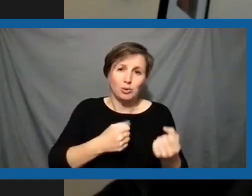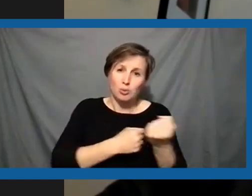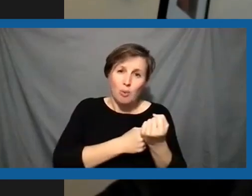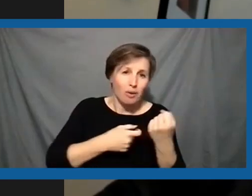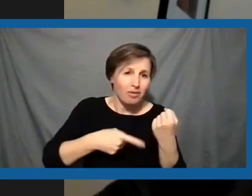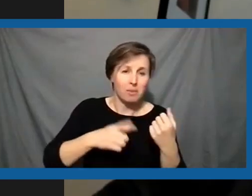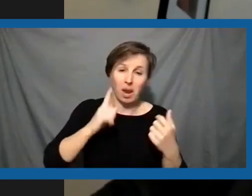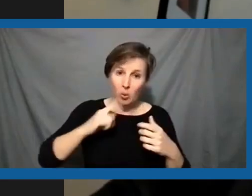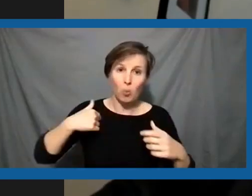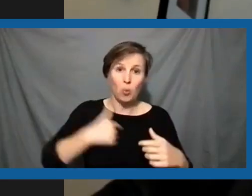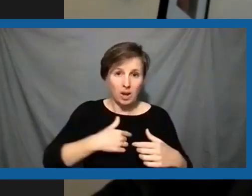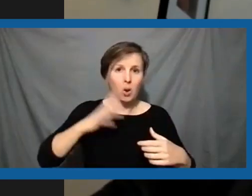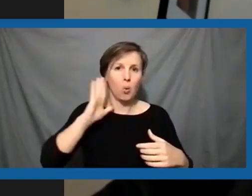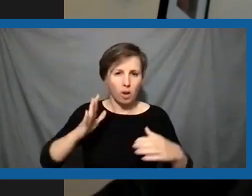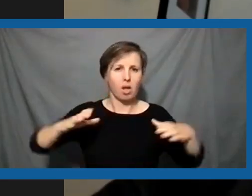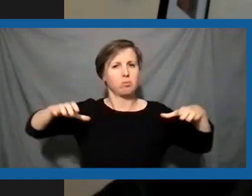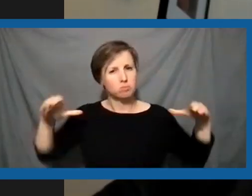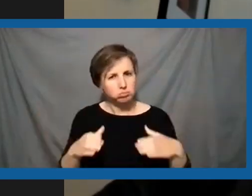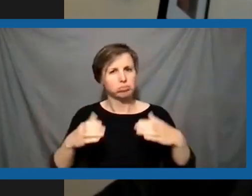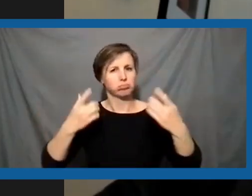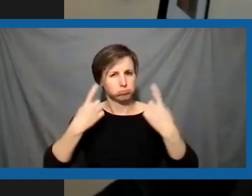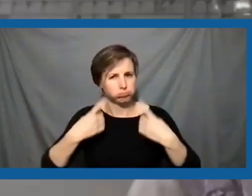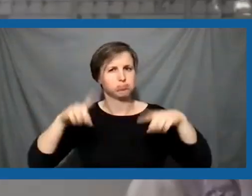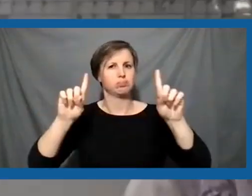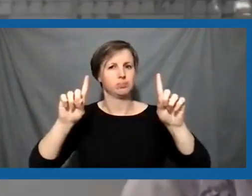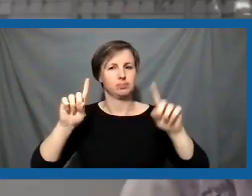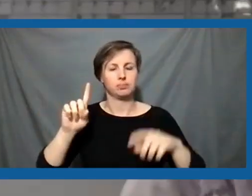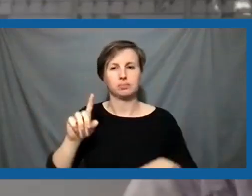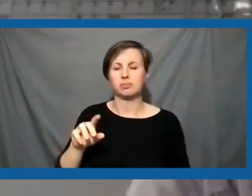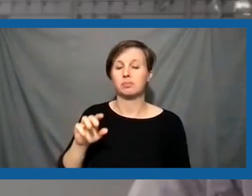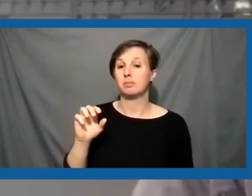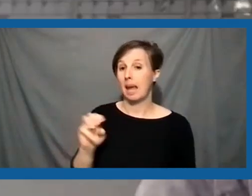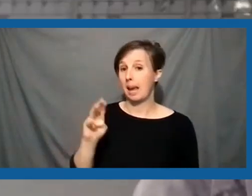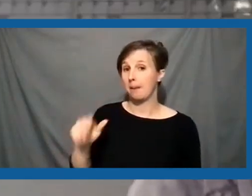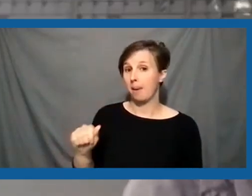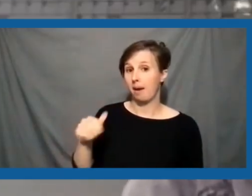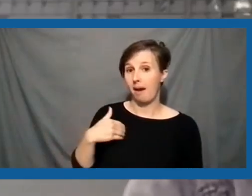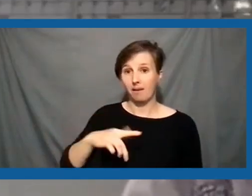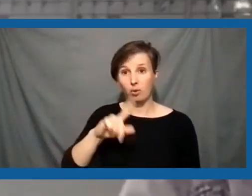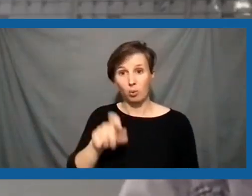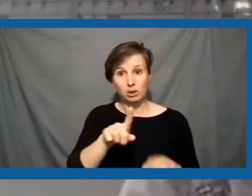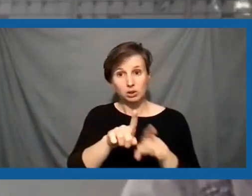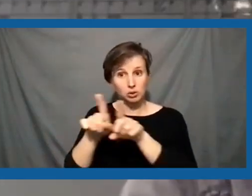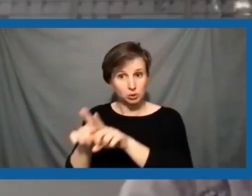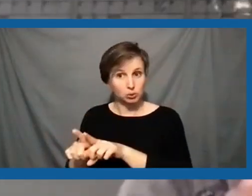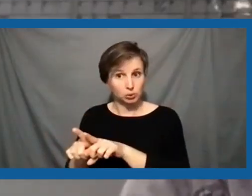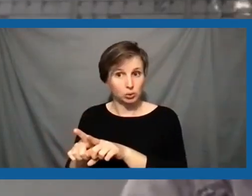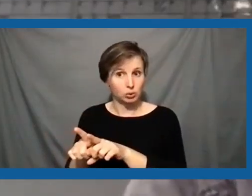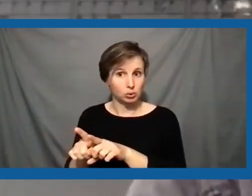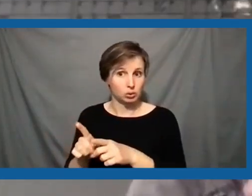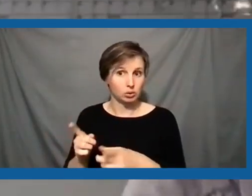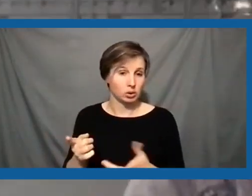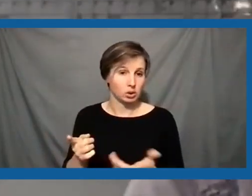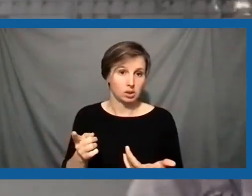there. We will succeed. So I have a question too. I mean, over, you